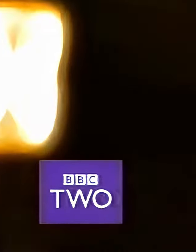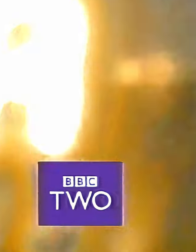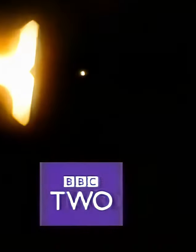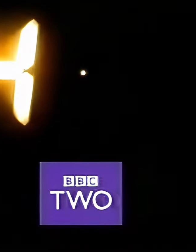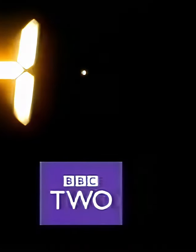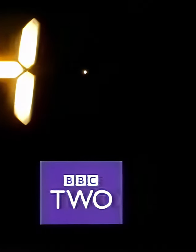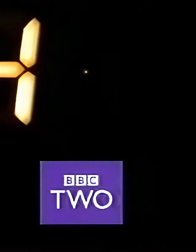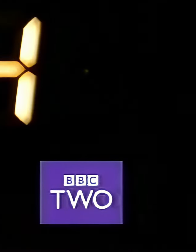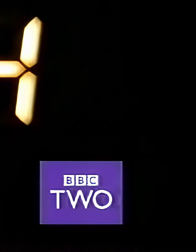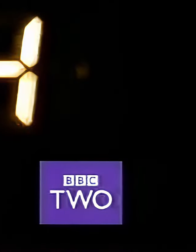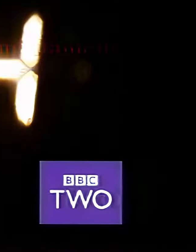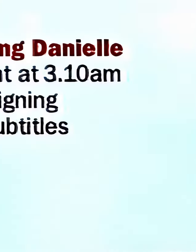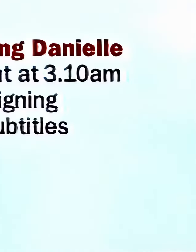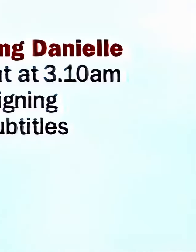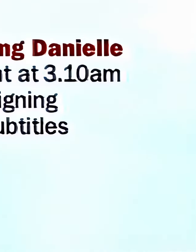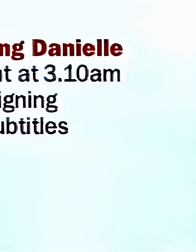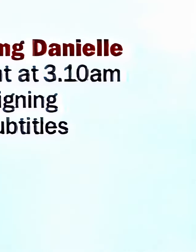to BBC Two.